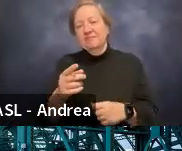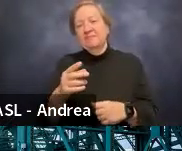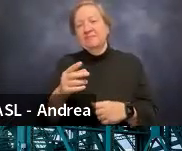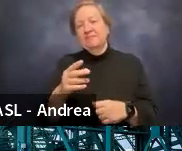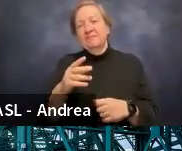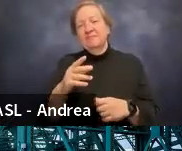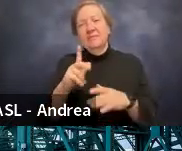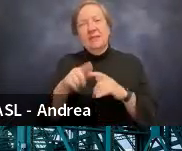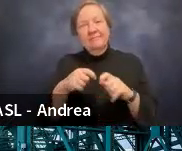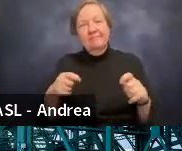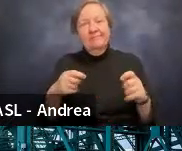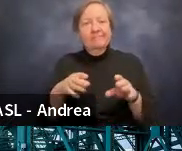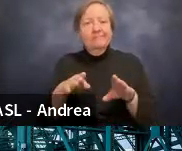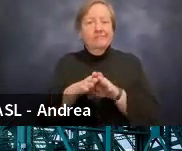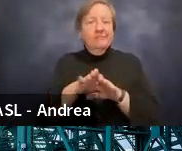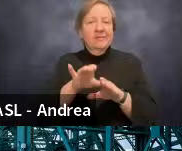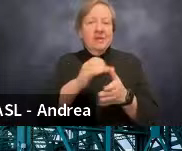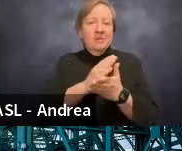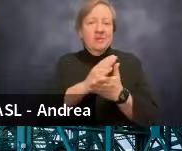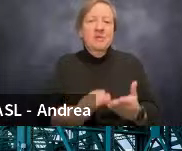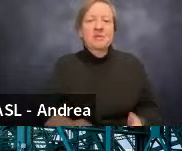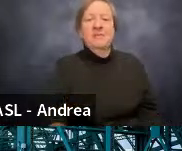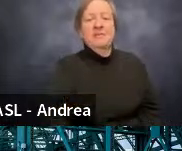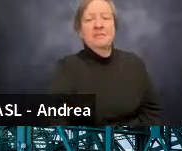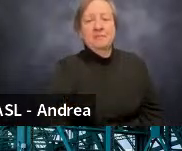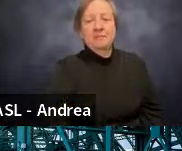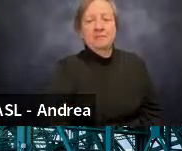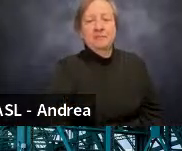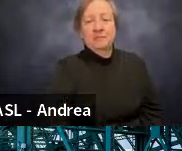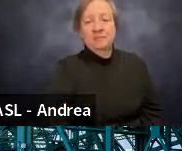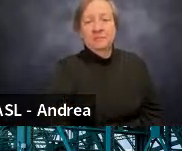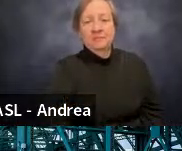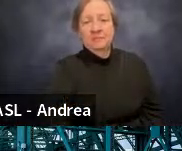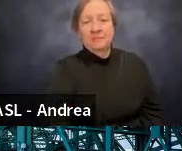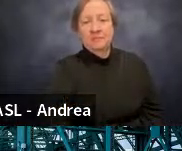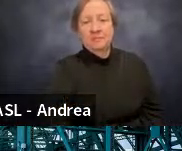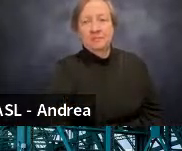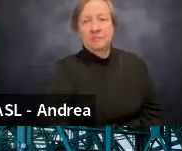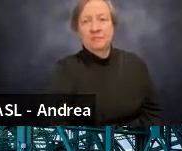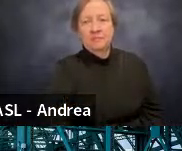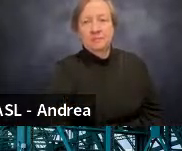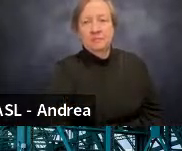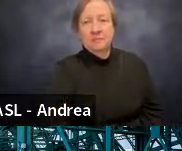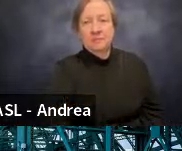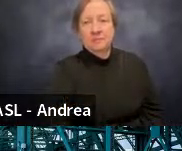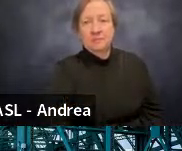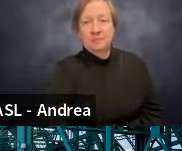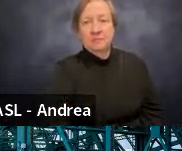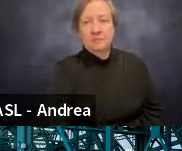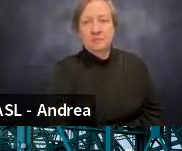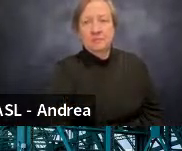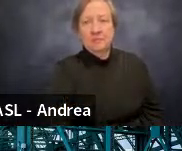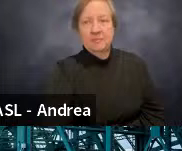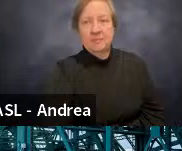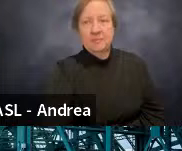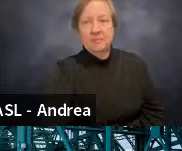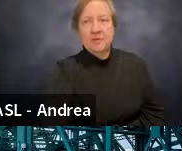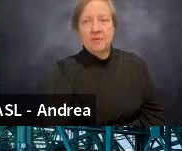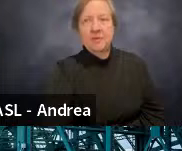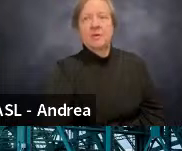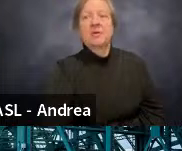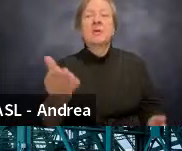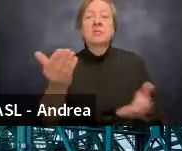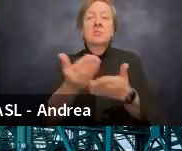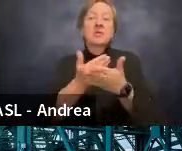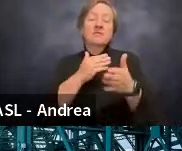wrap up that piece. Before we do introductions, Emily, I'll ask for you